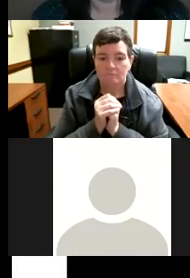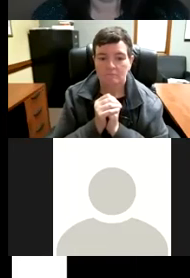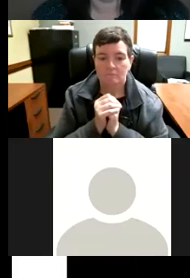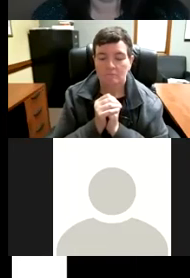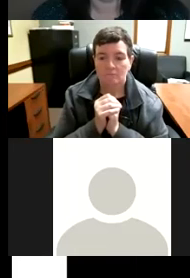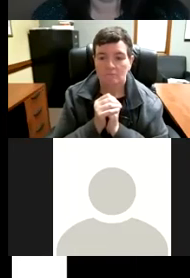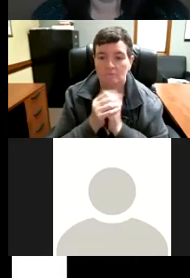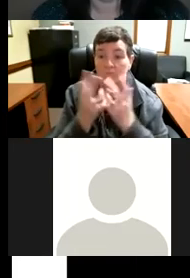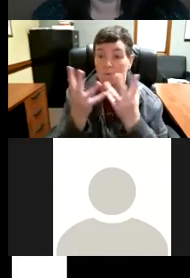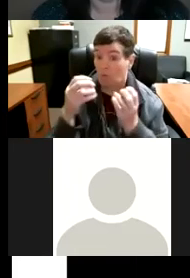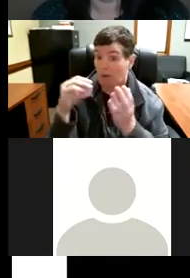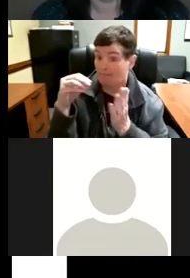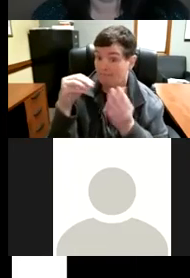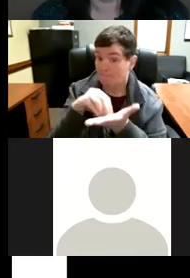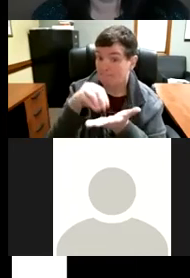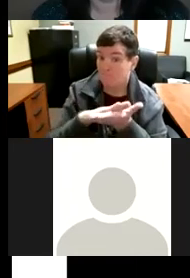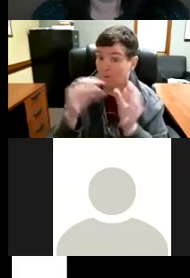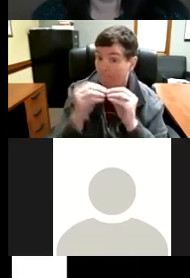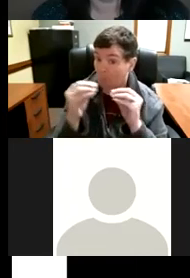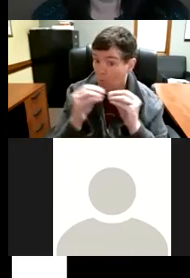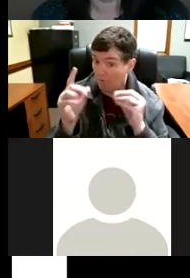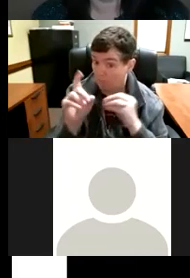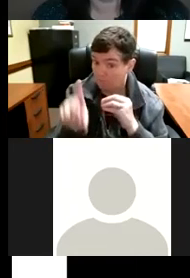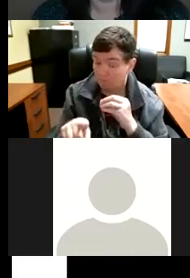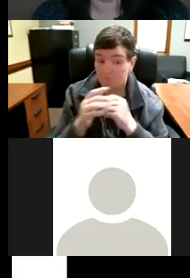Do you want to put more? Put what?